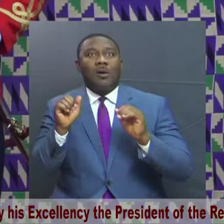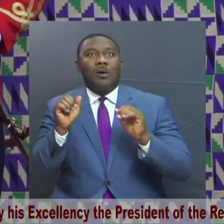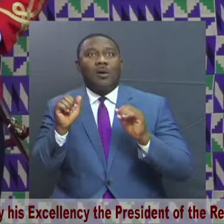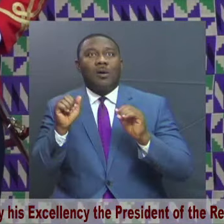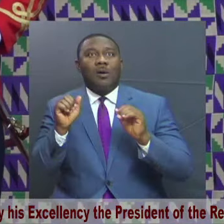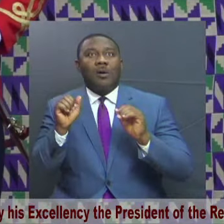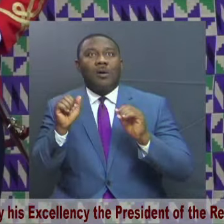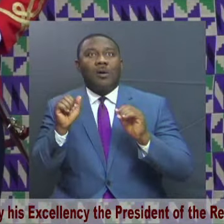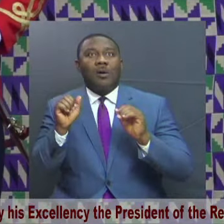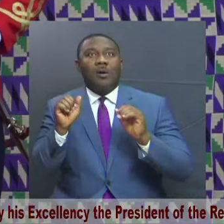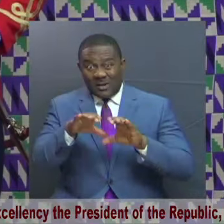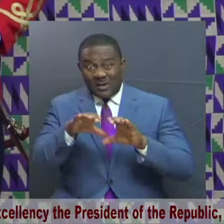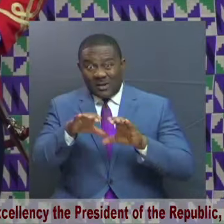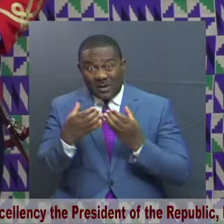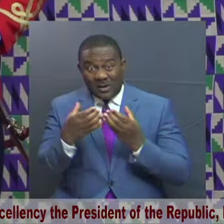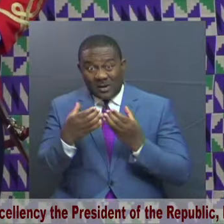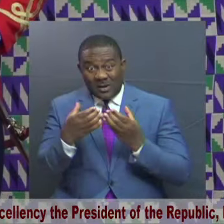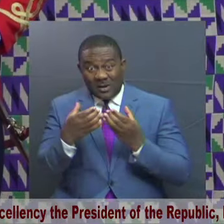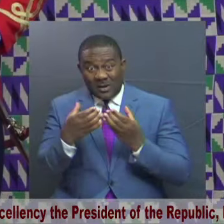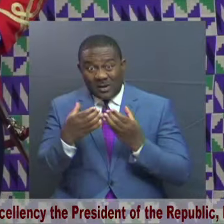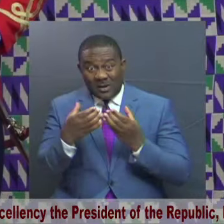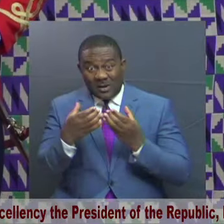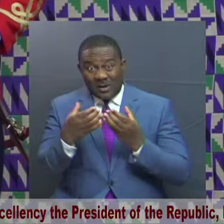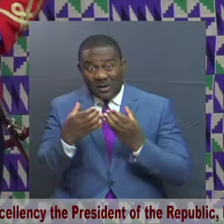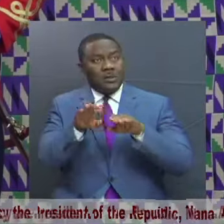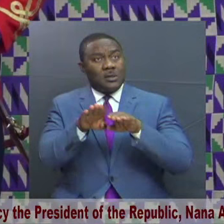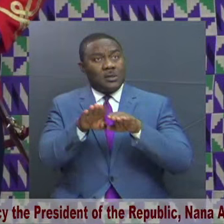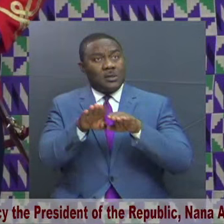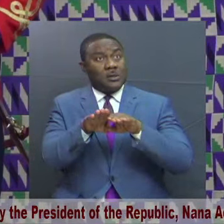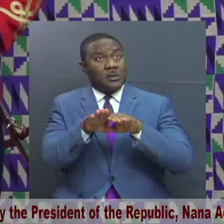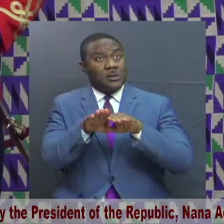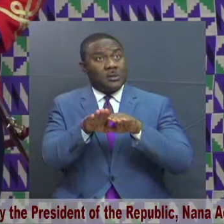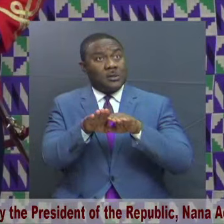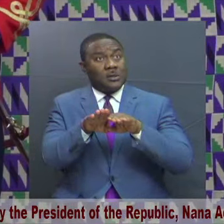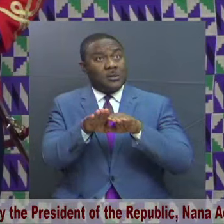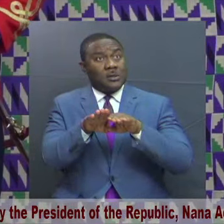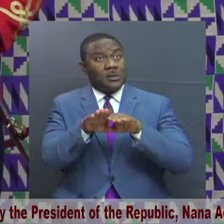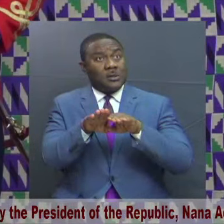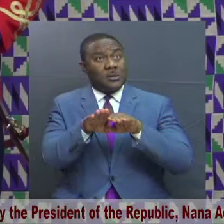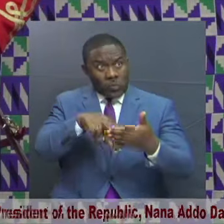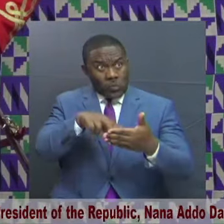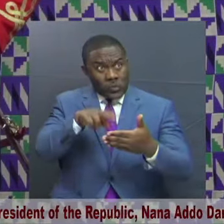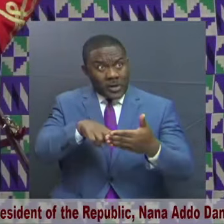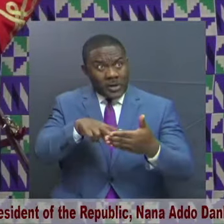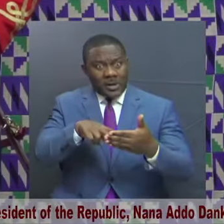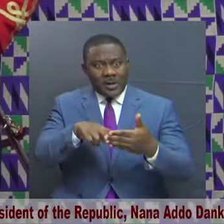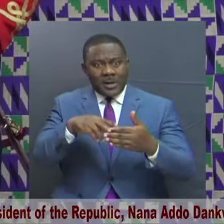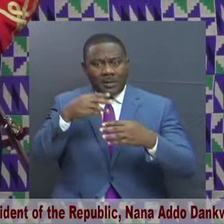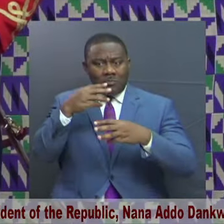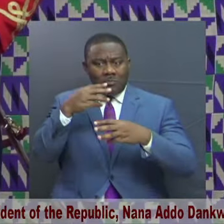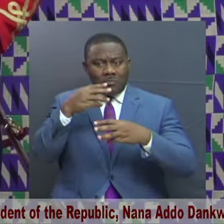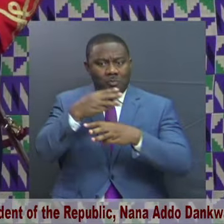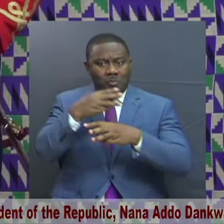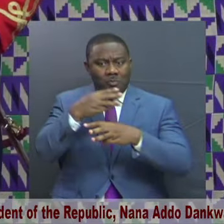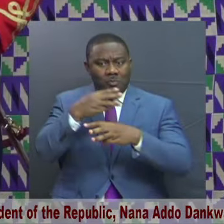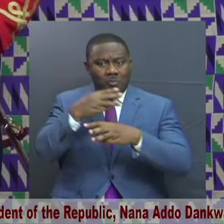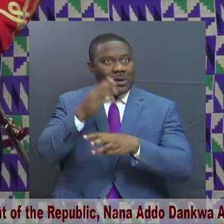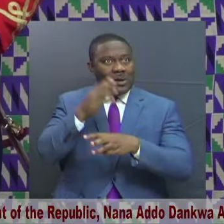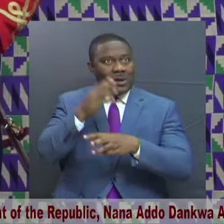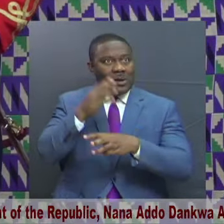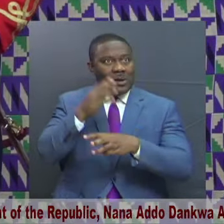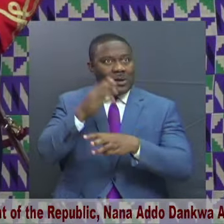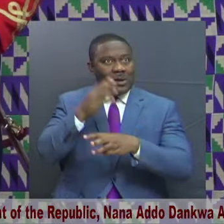national standardized test for numeracy and reading skills is now being condu conducted a primary